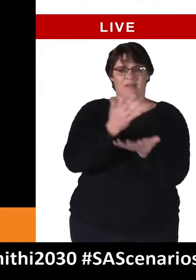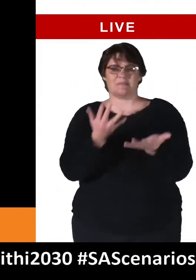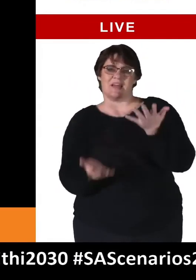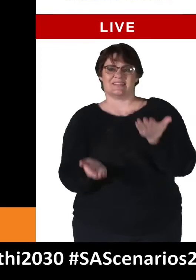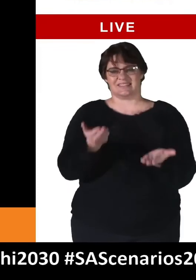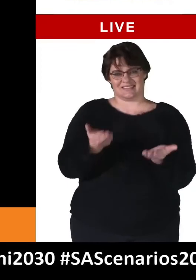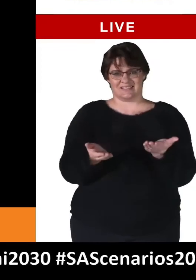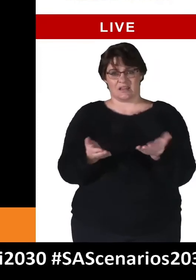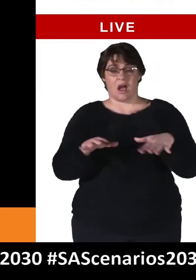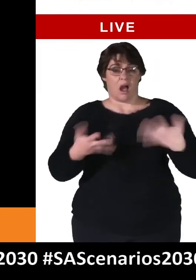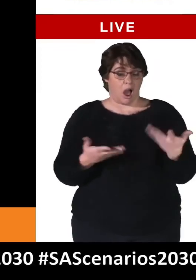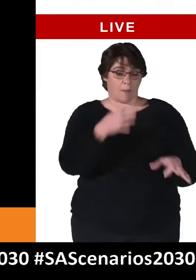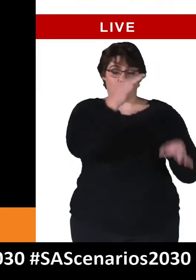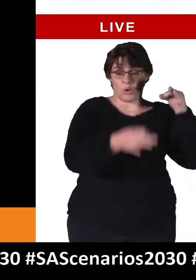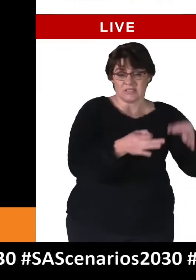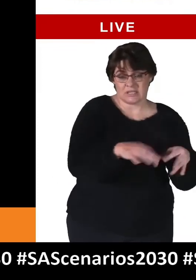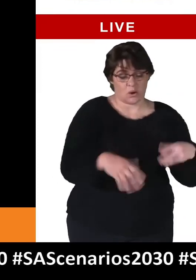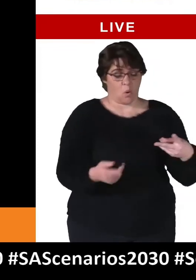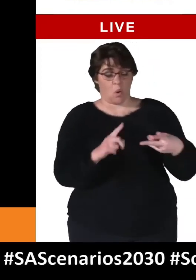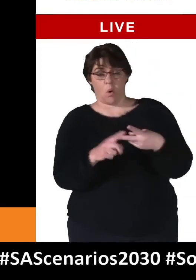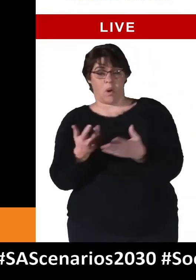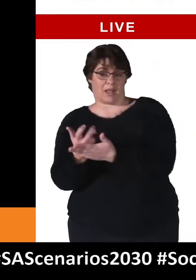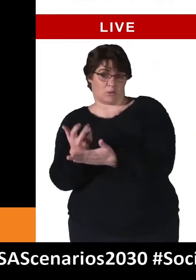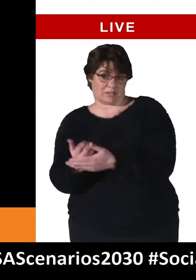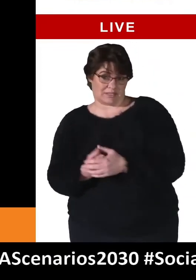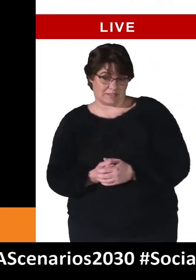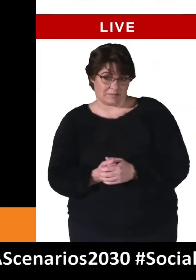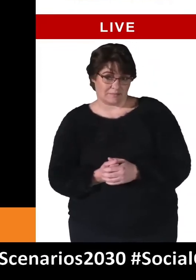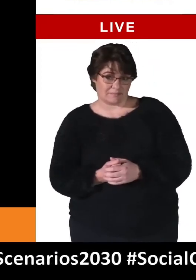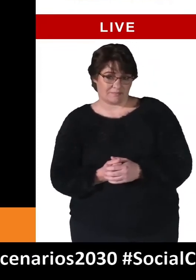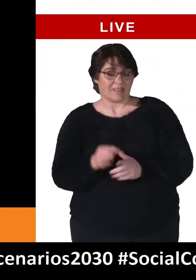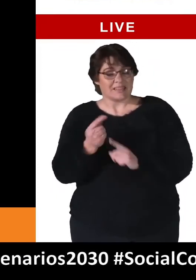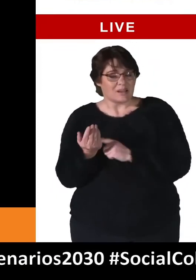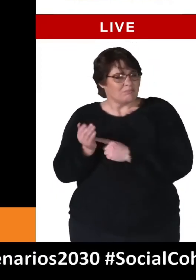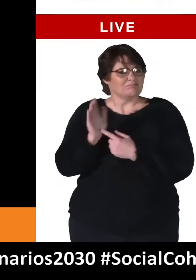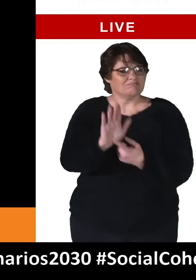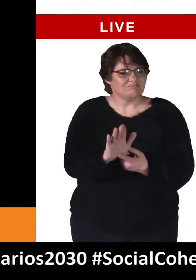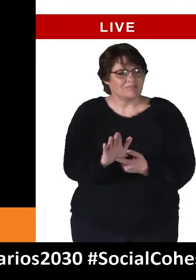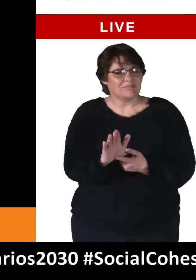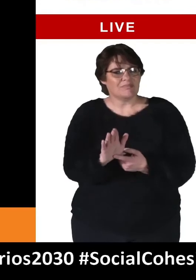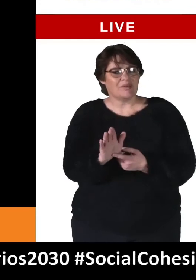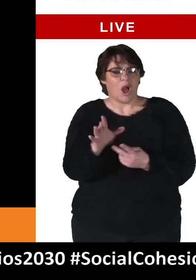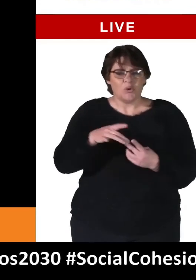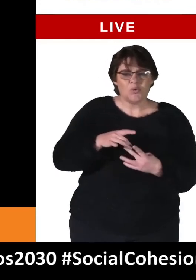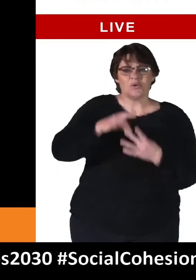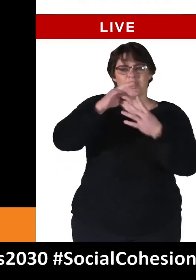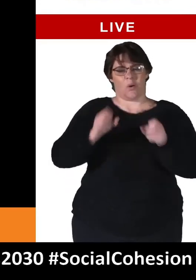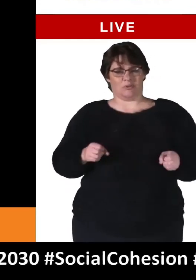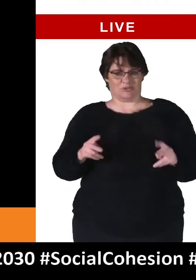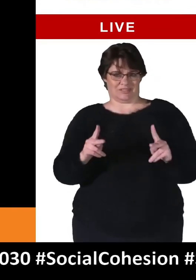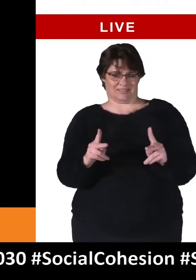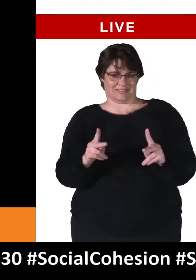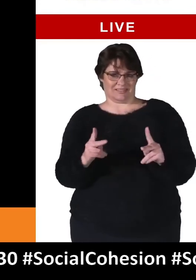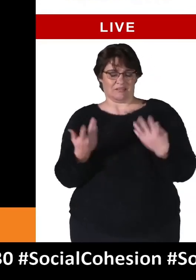balance, either politically or economically, and presents a unique opportunity to usher